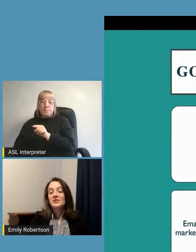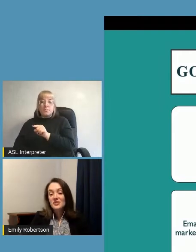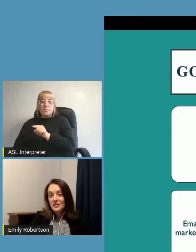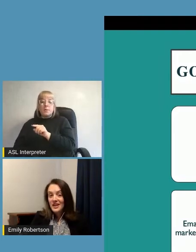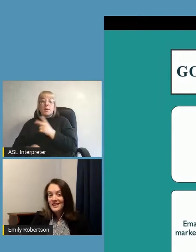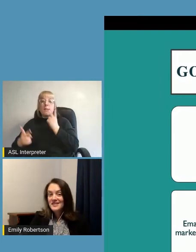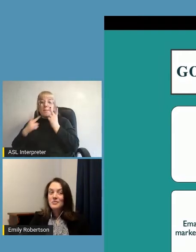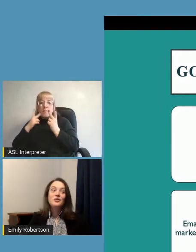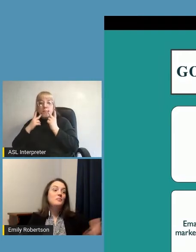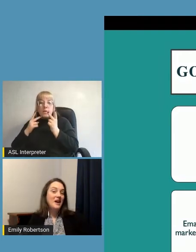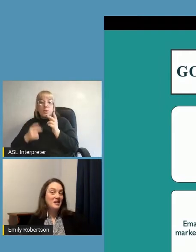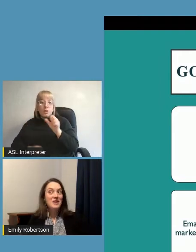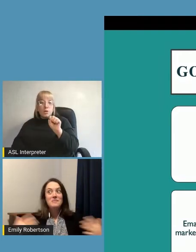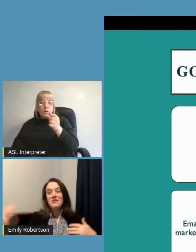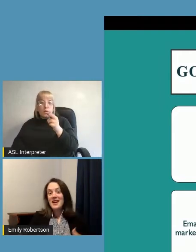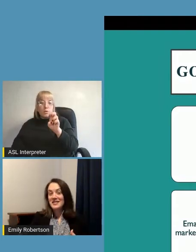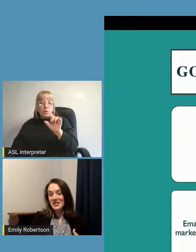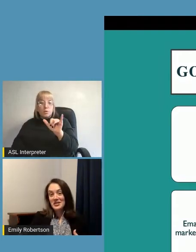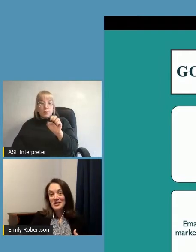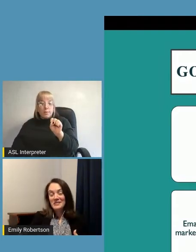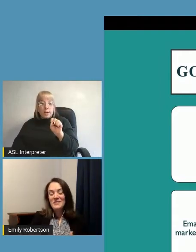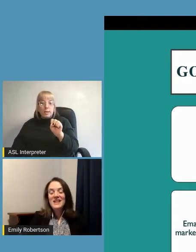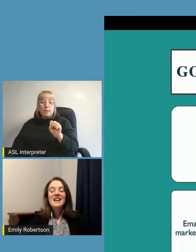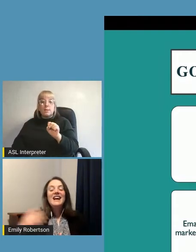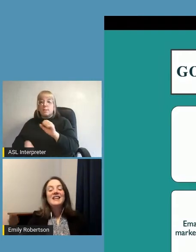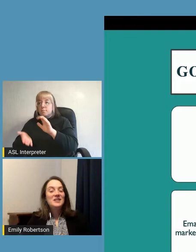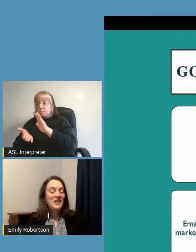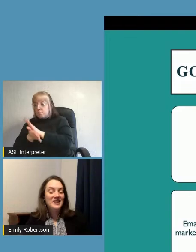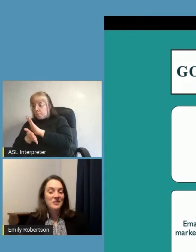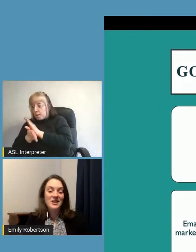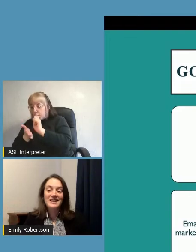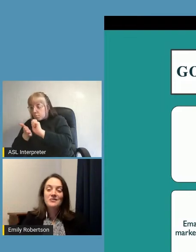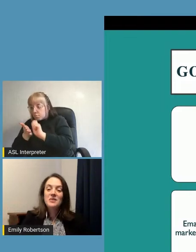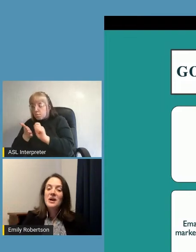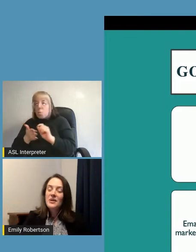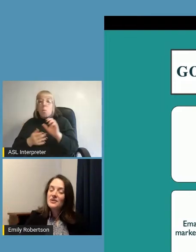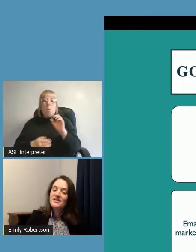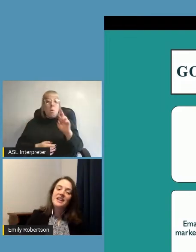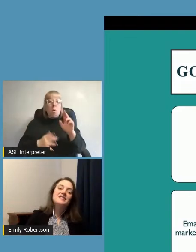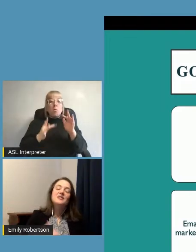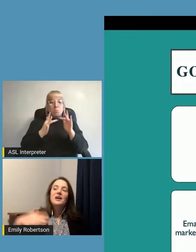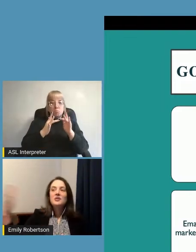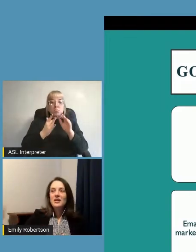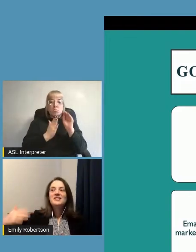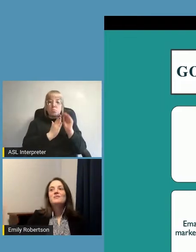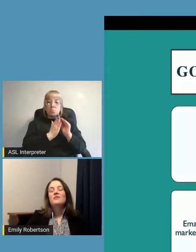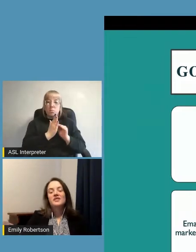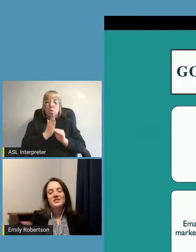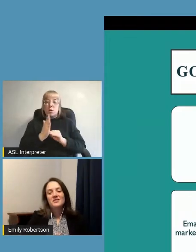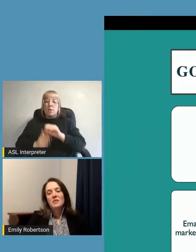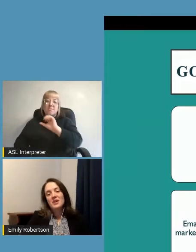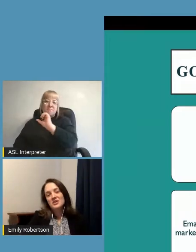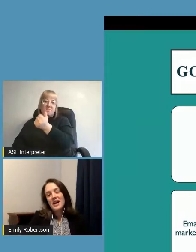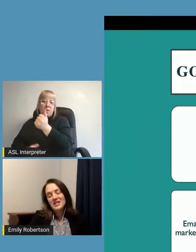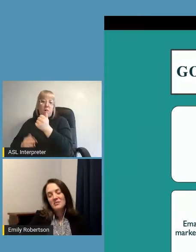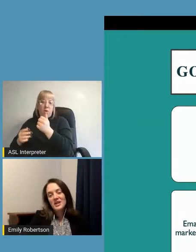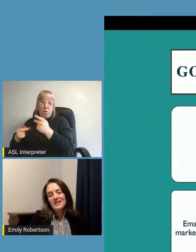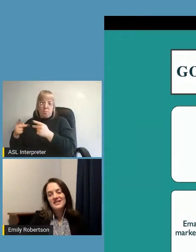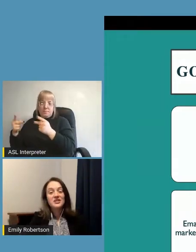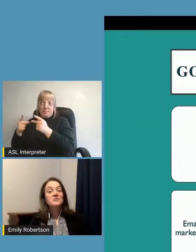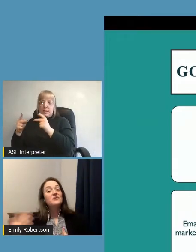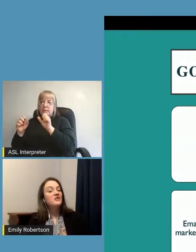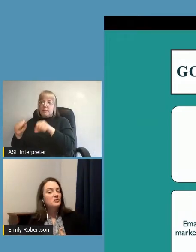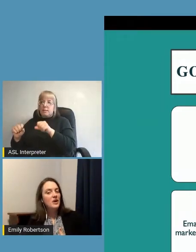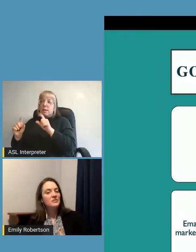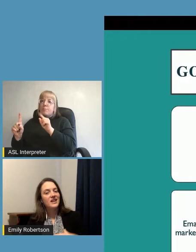right visitor surveys, both pen and paper and digital. And the last one on the list would be other sites. So other places where visitors might be interacting with